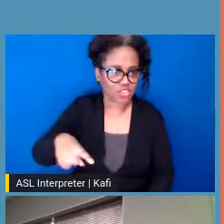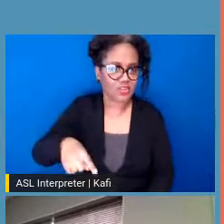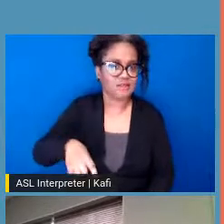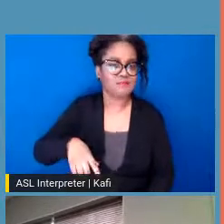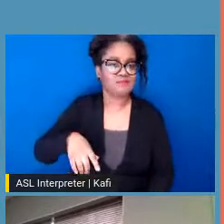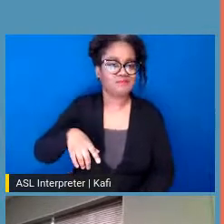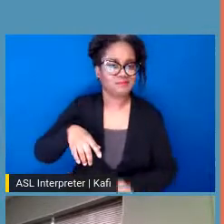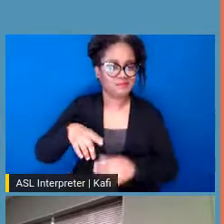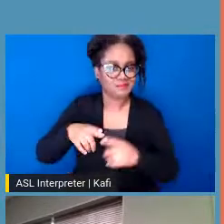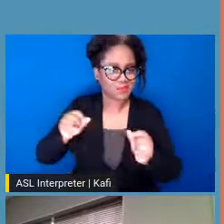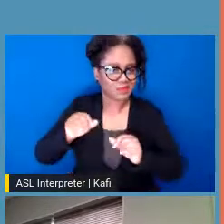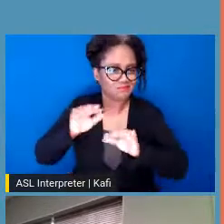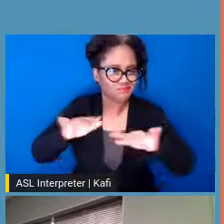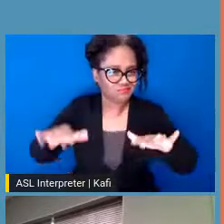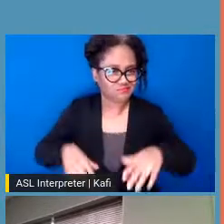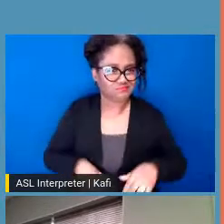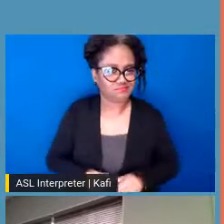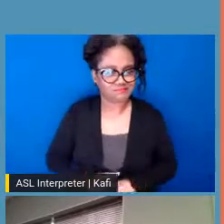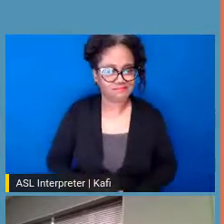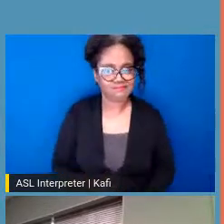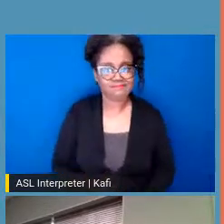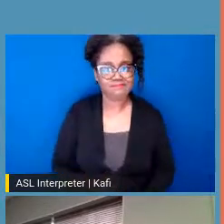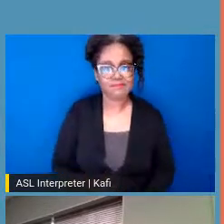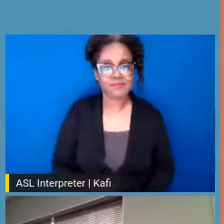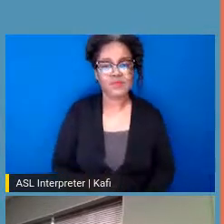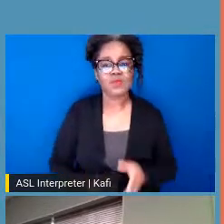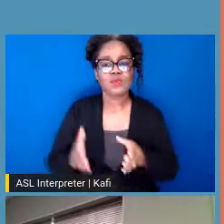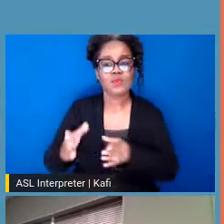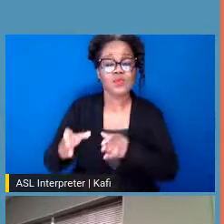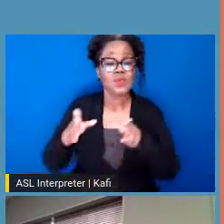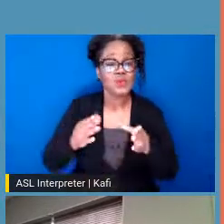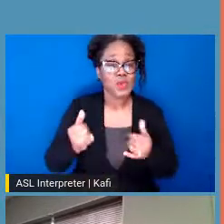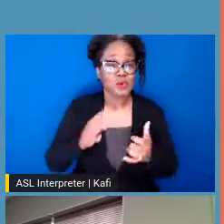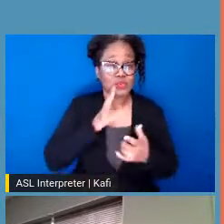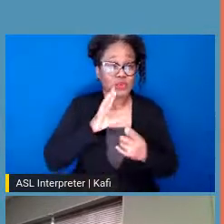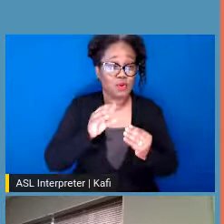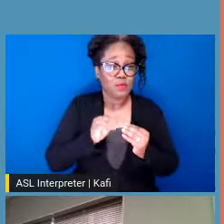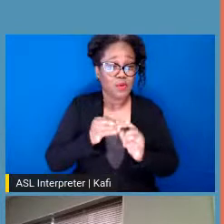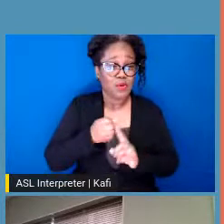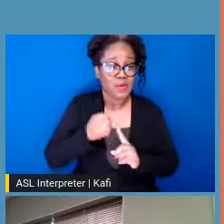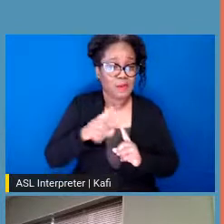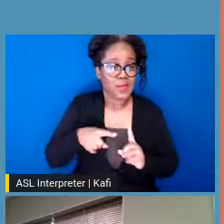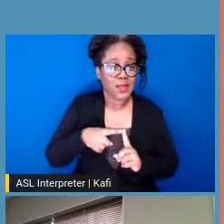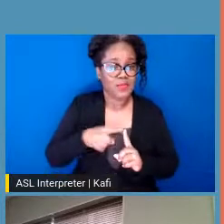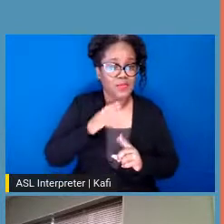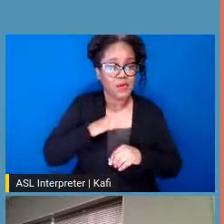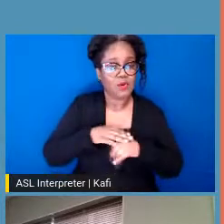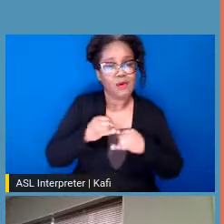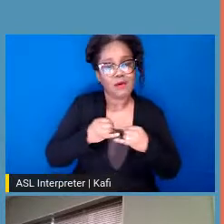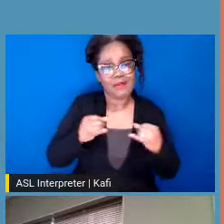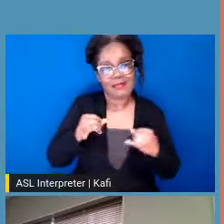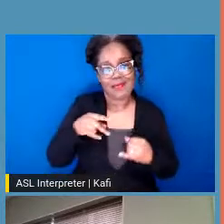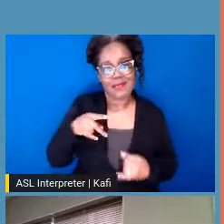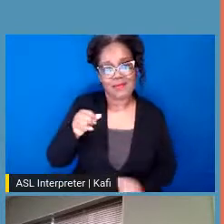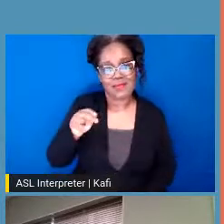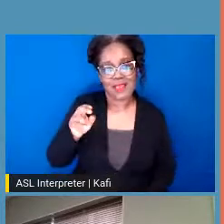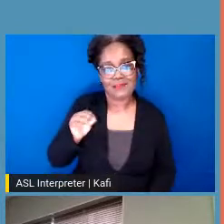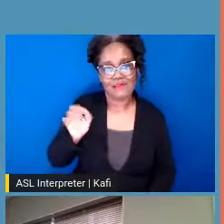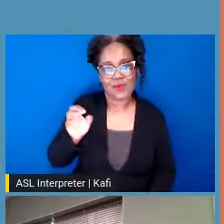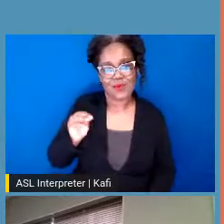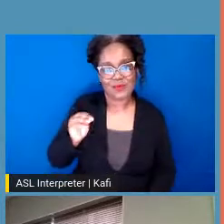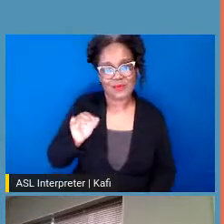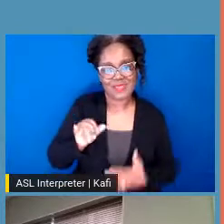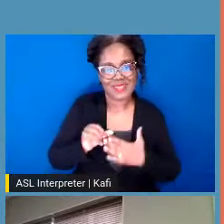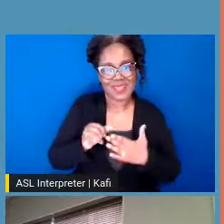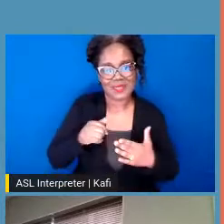So, and so I'm going to talk a little bit briefly about the online platforms that the Anchorage Museum has. It was so exciting